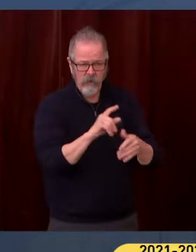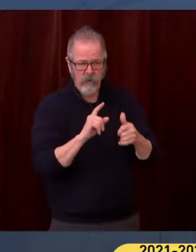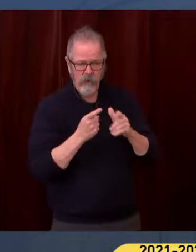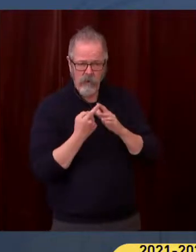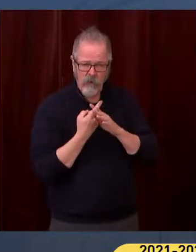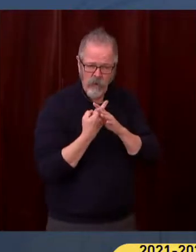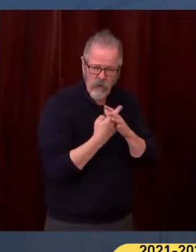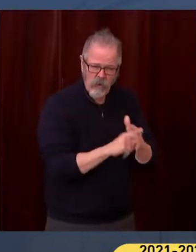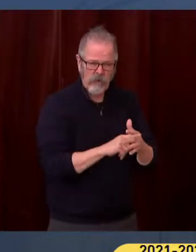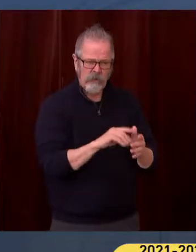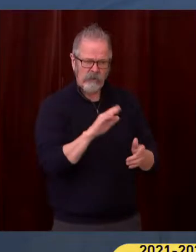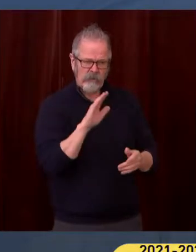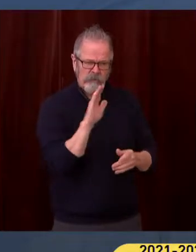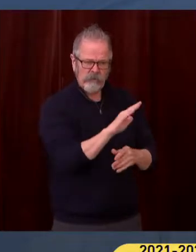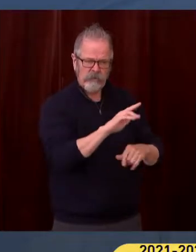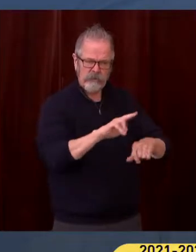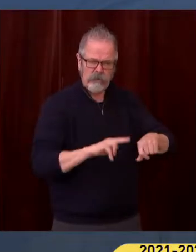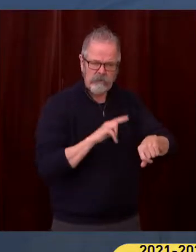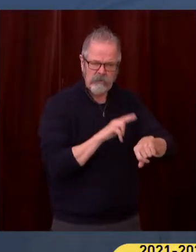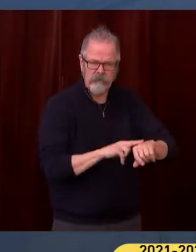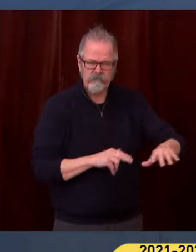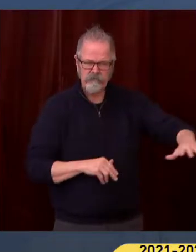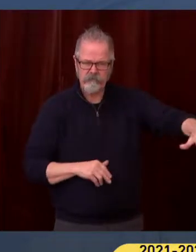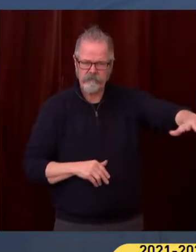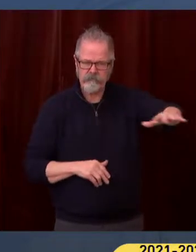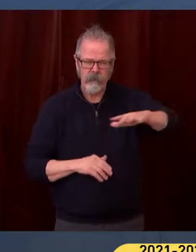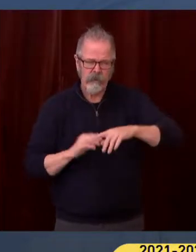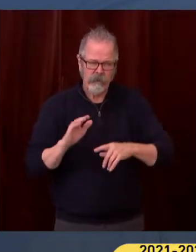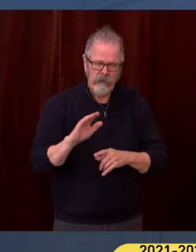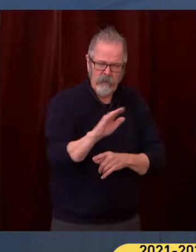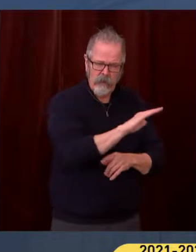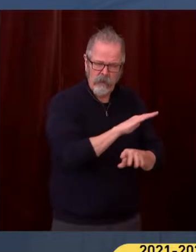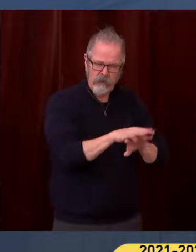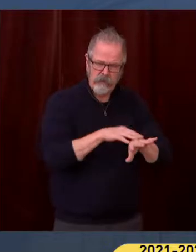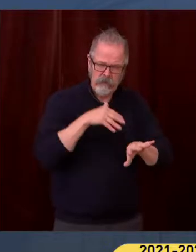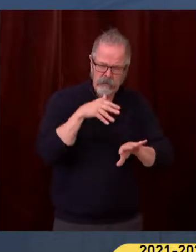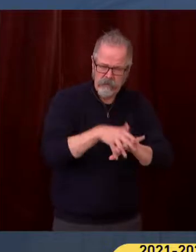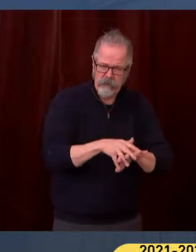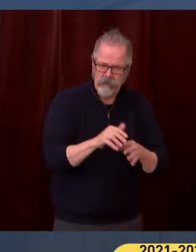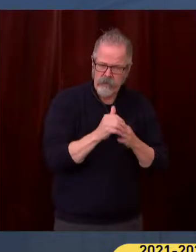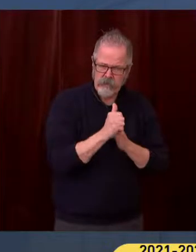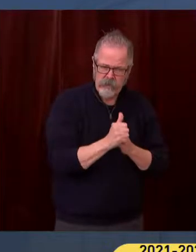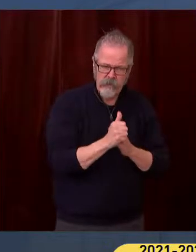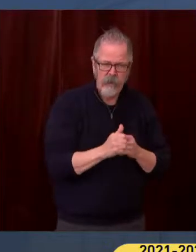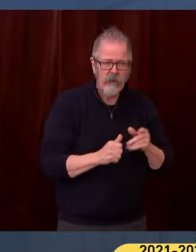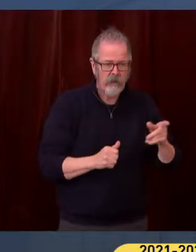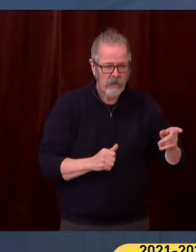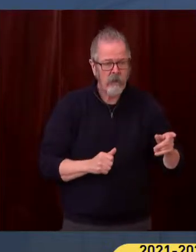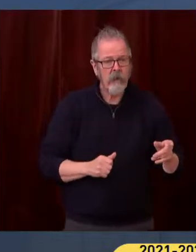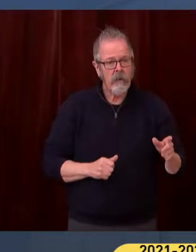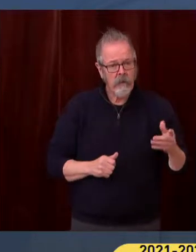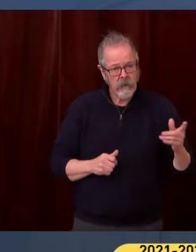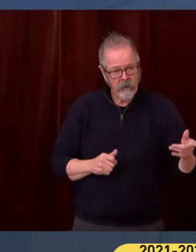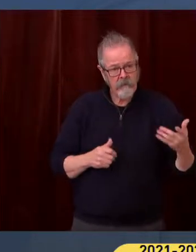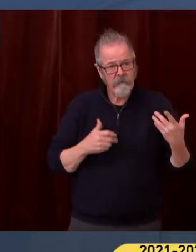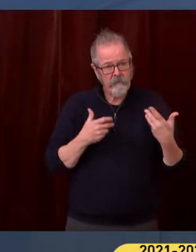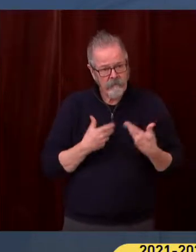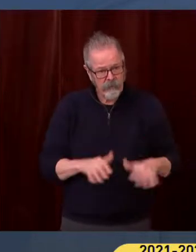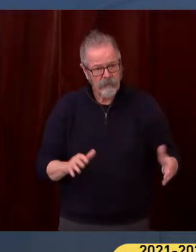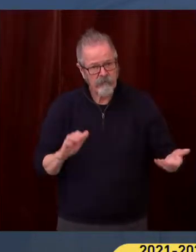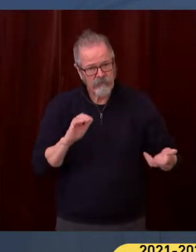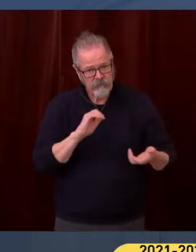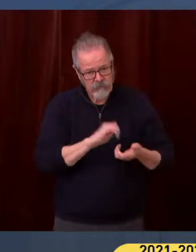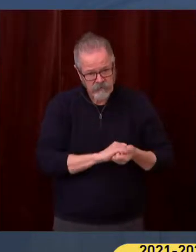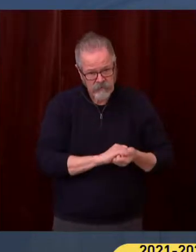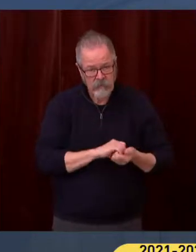powerful and correct sovereign nation consultation with our tribal partners here in Washington State,